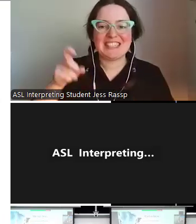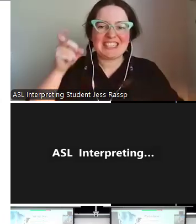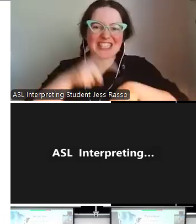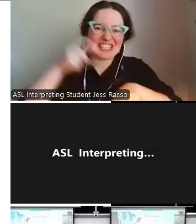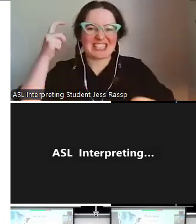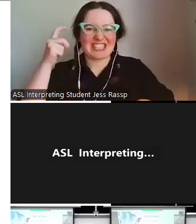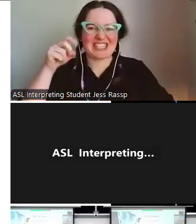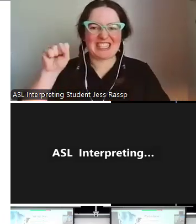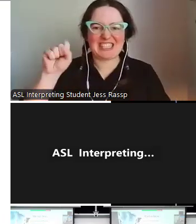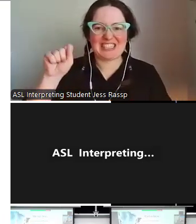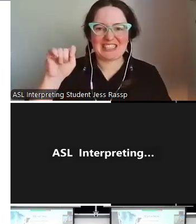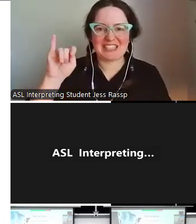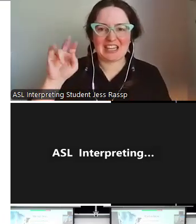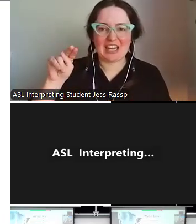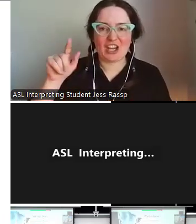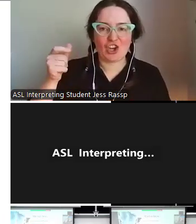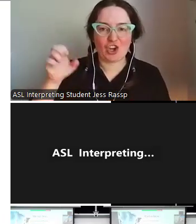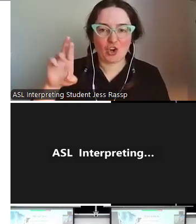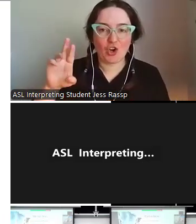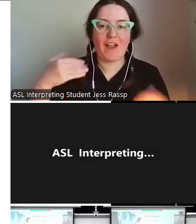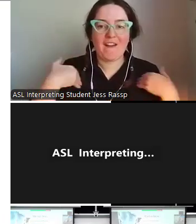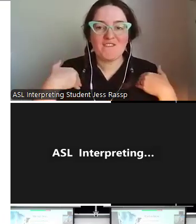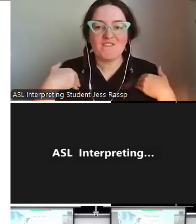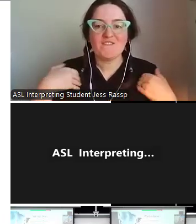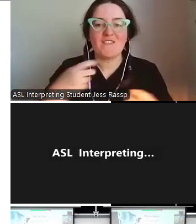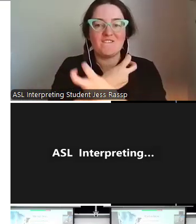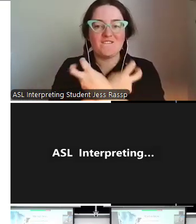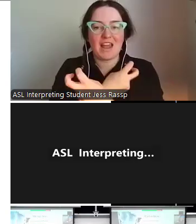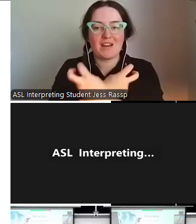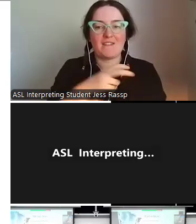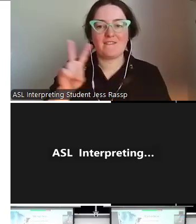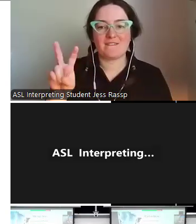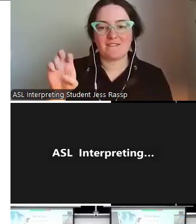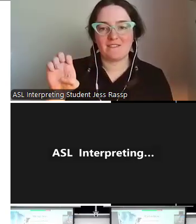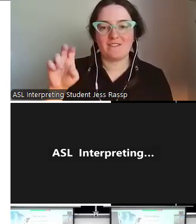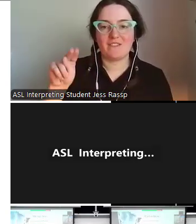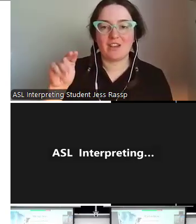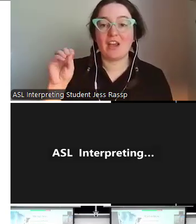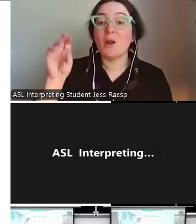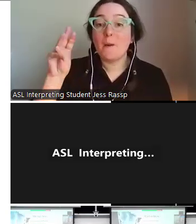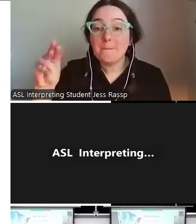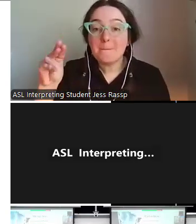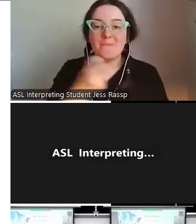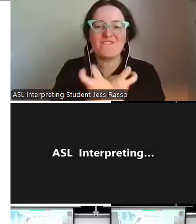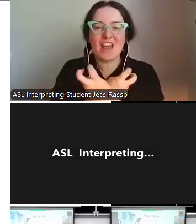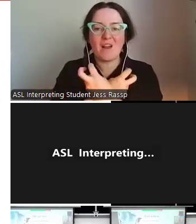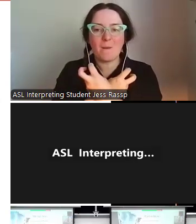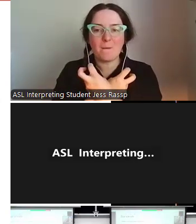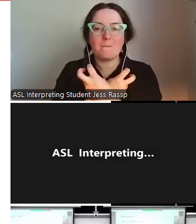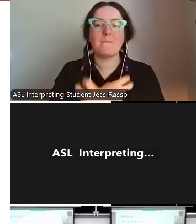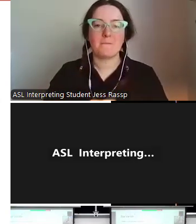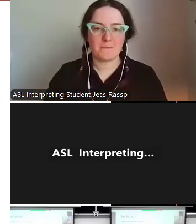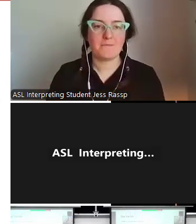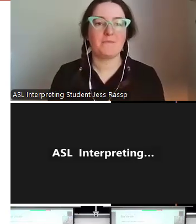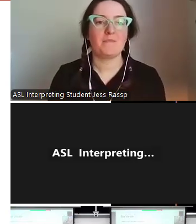Ooh. So bee venom. Again, now it's not working again. I don't know why. It's just because it